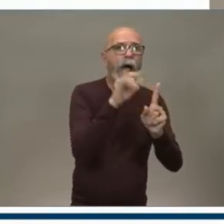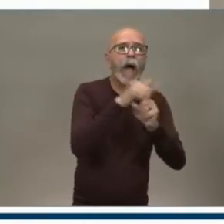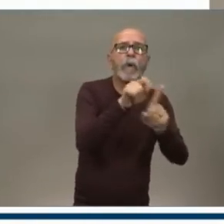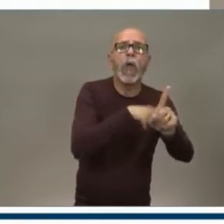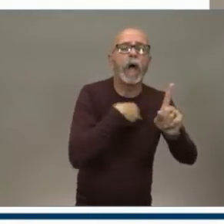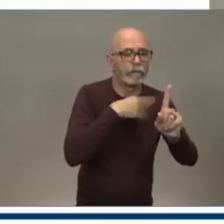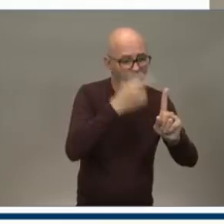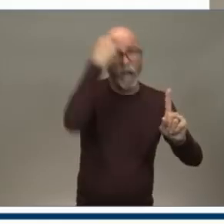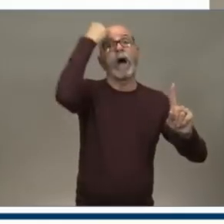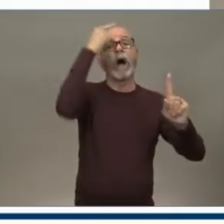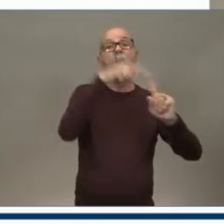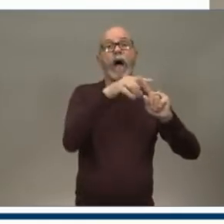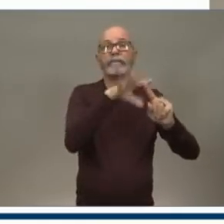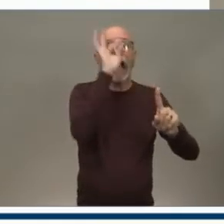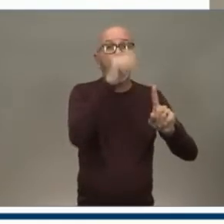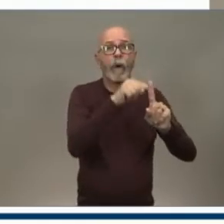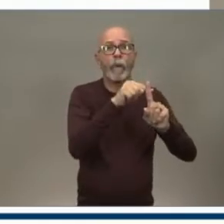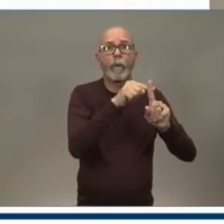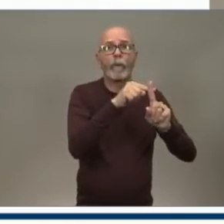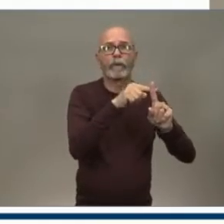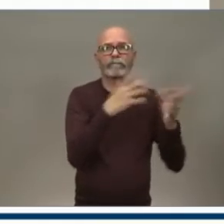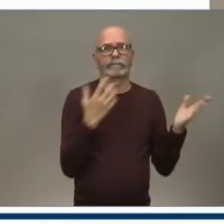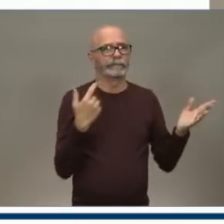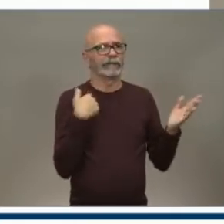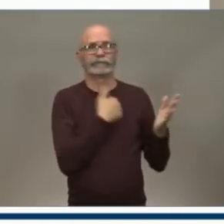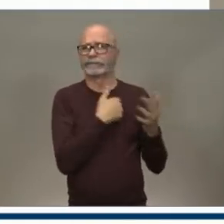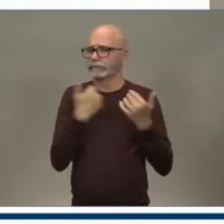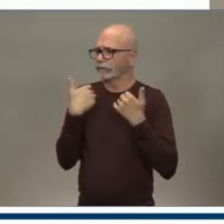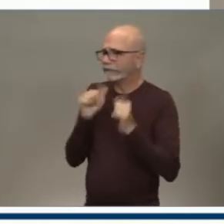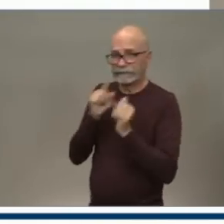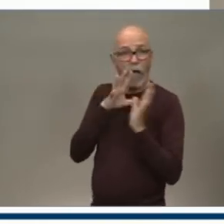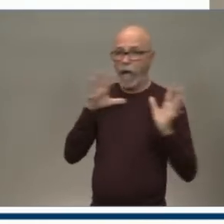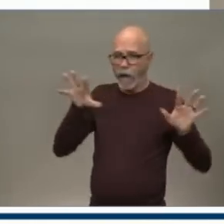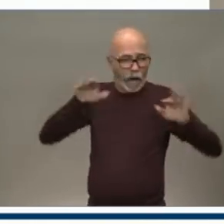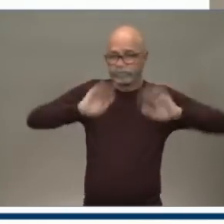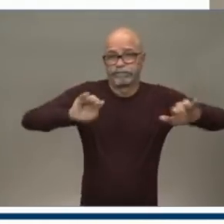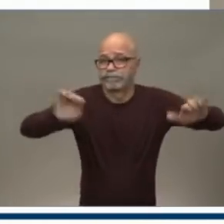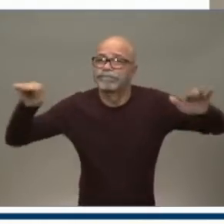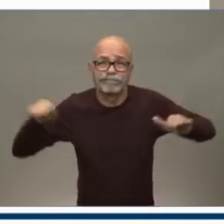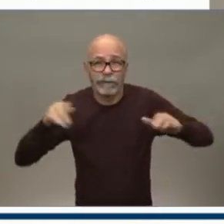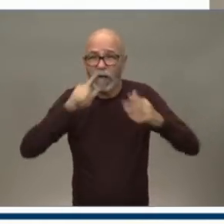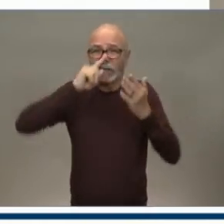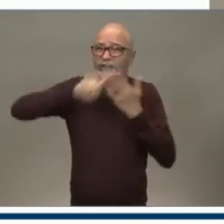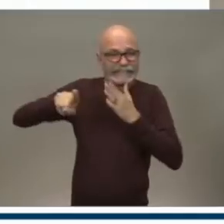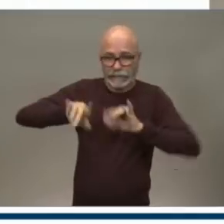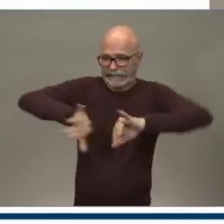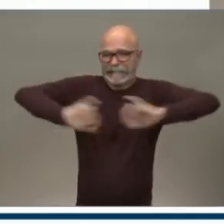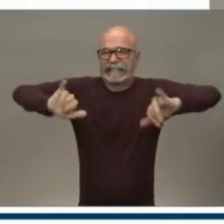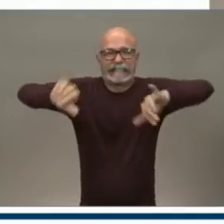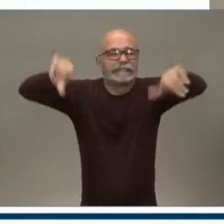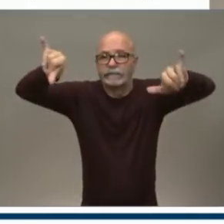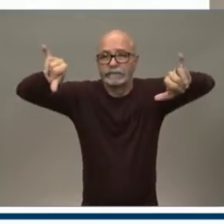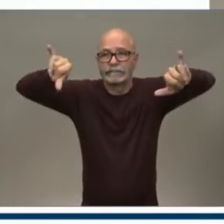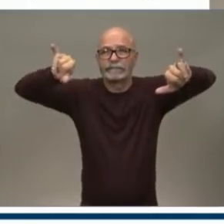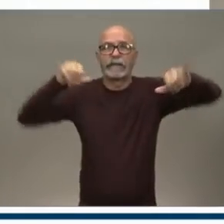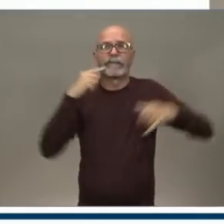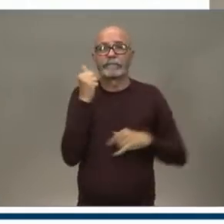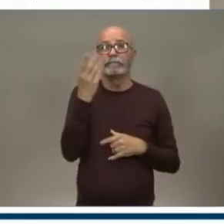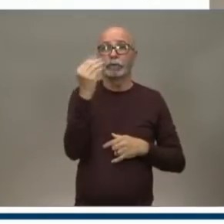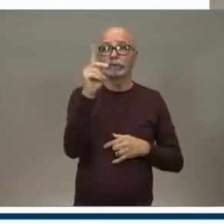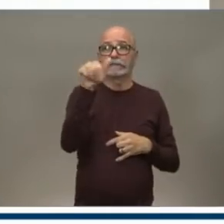begin a 14-day quarantine period as quickly as possible. We don't have a cutoff. We don't wait. We do it as quickly as we're able to. On